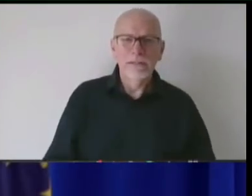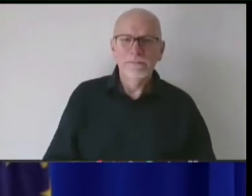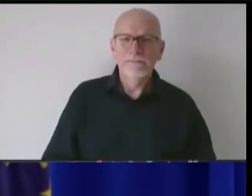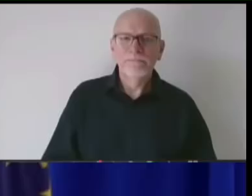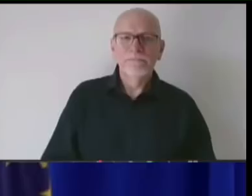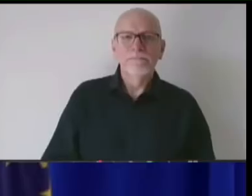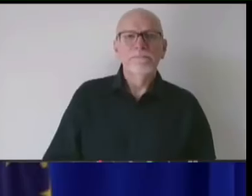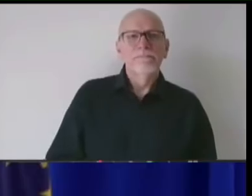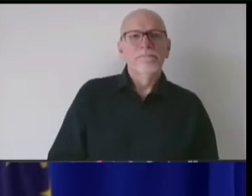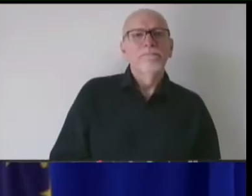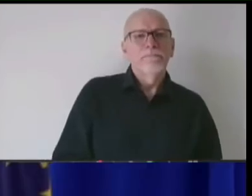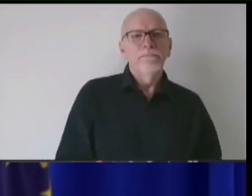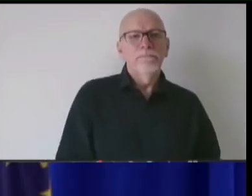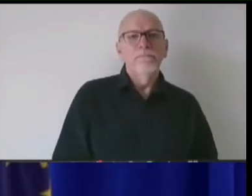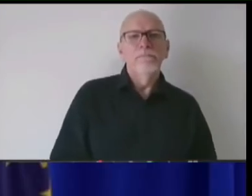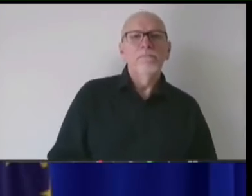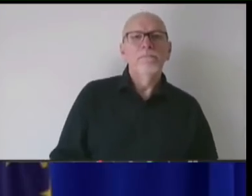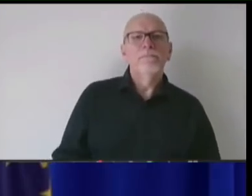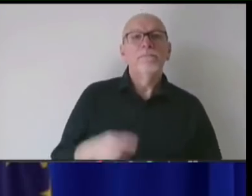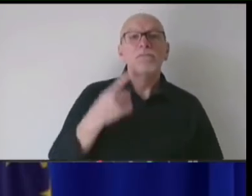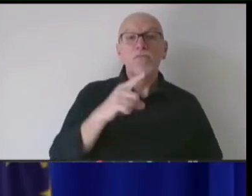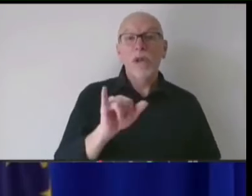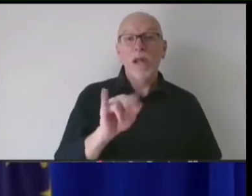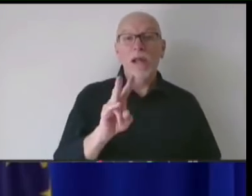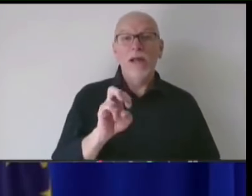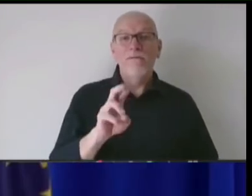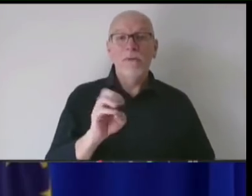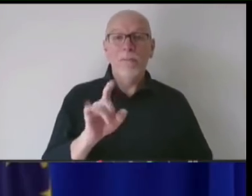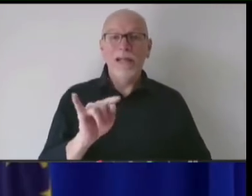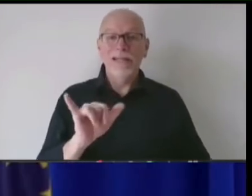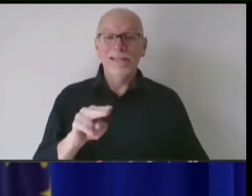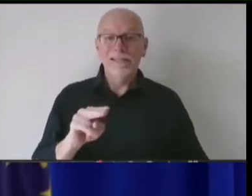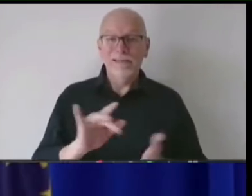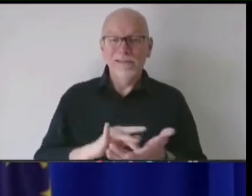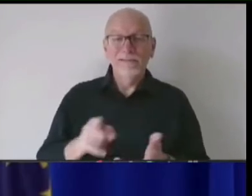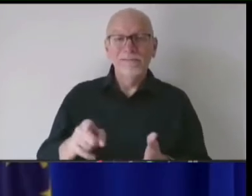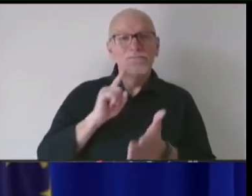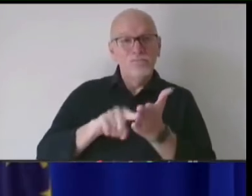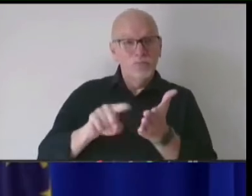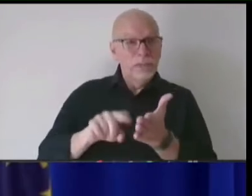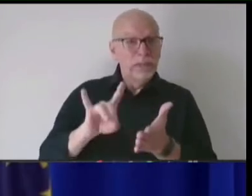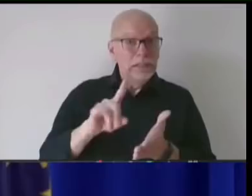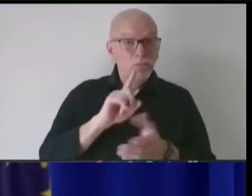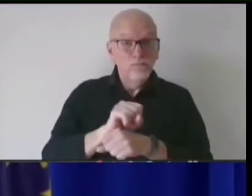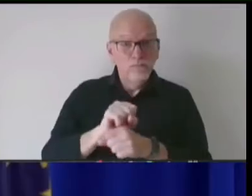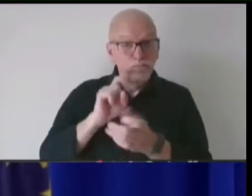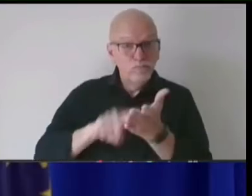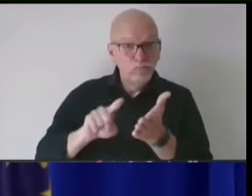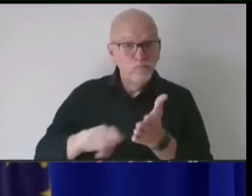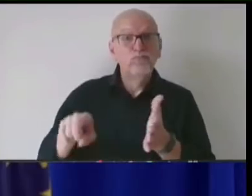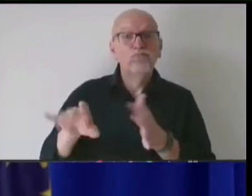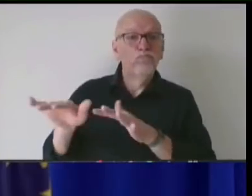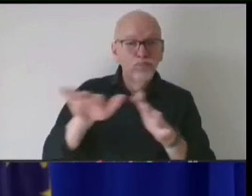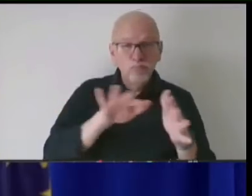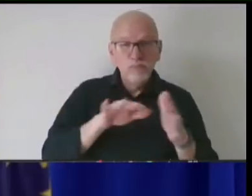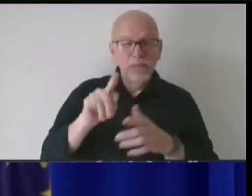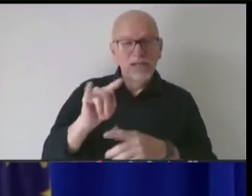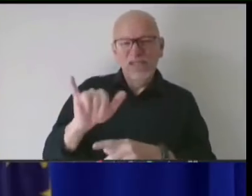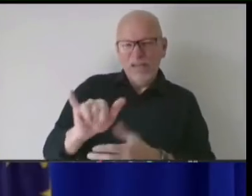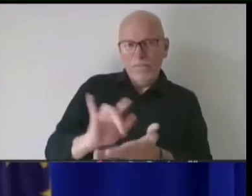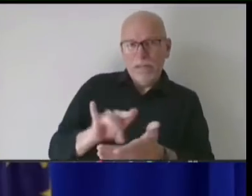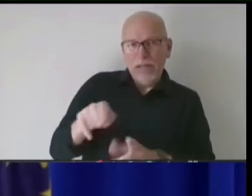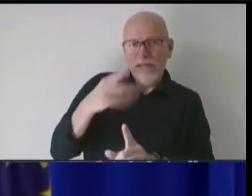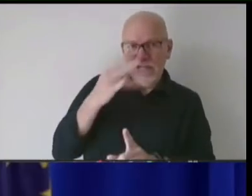Lindsay? So I would say for the ivermectin, that studies have been done. Those studies have occurred to look at ivermectin and see if it